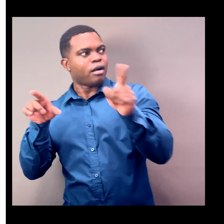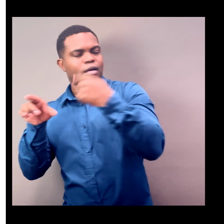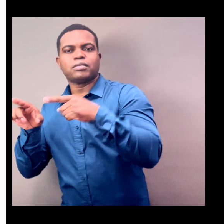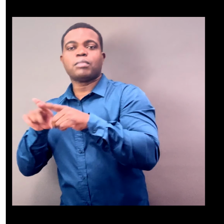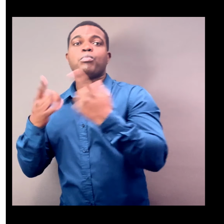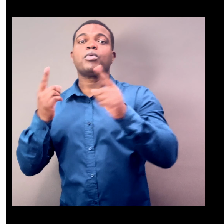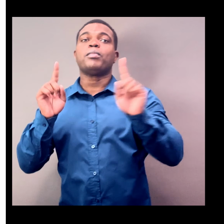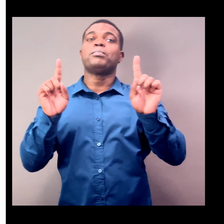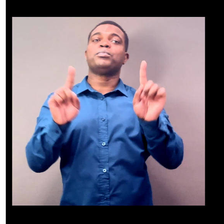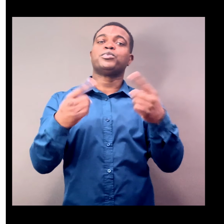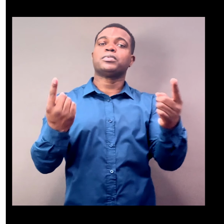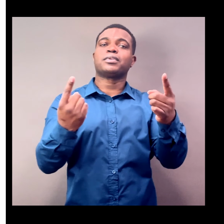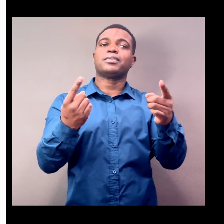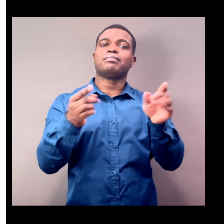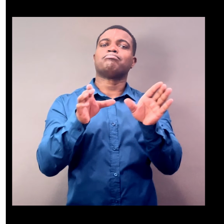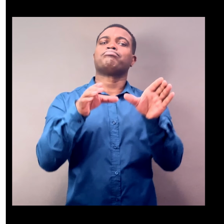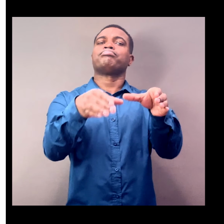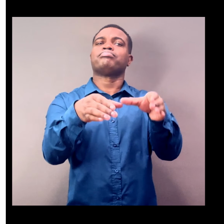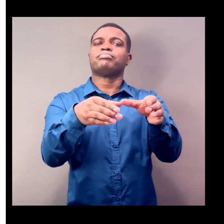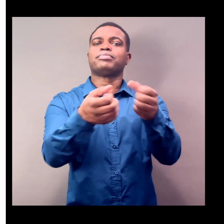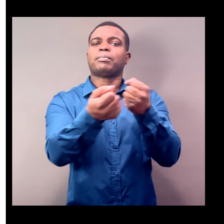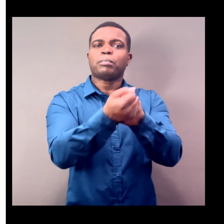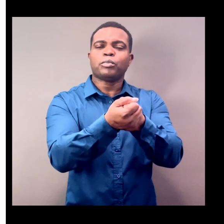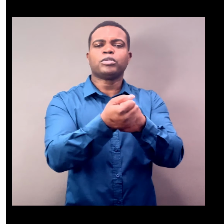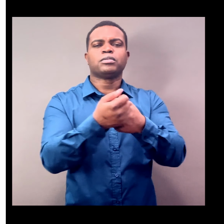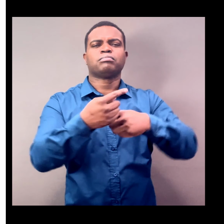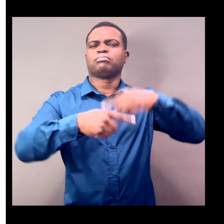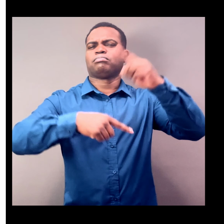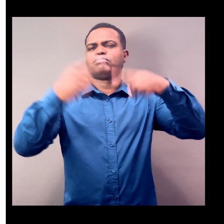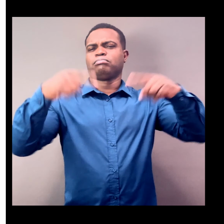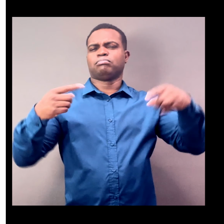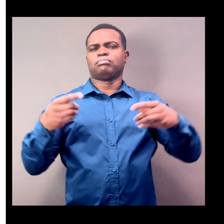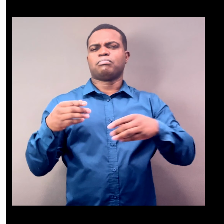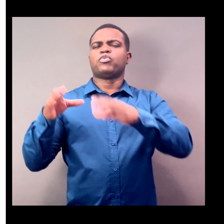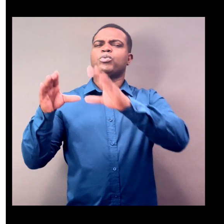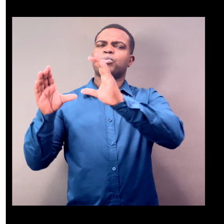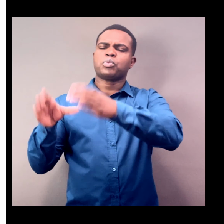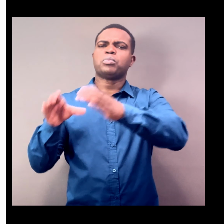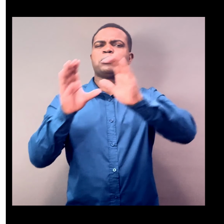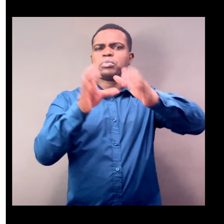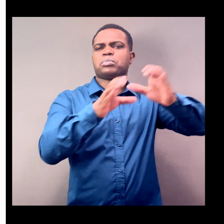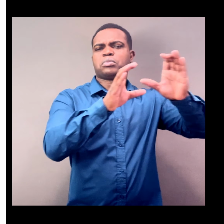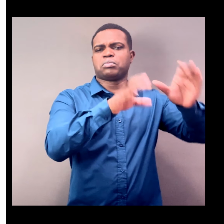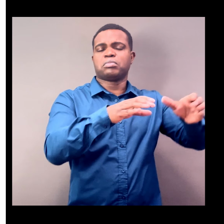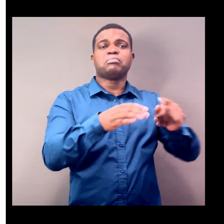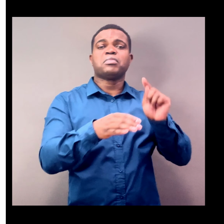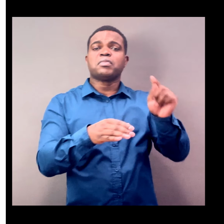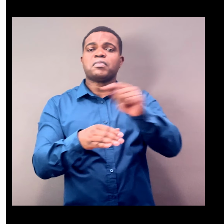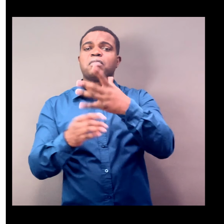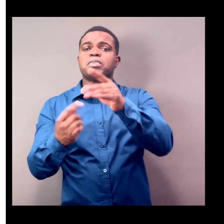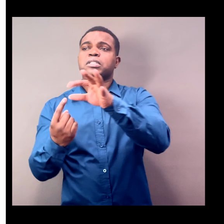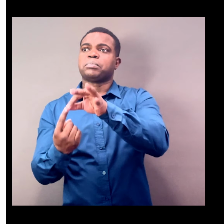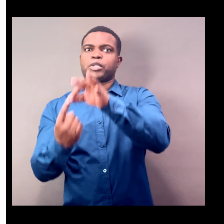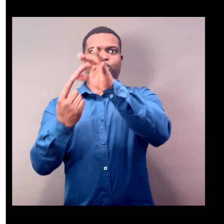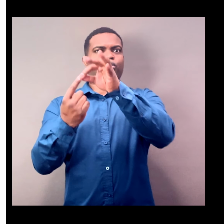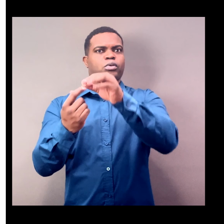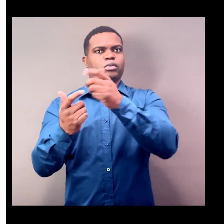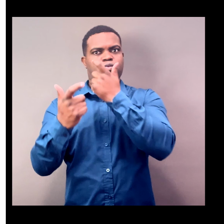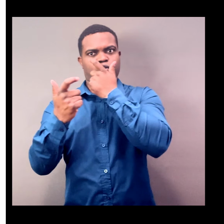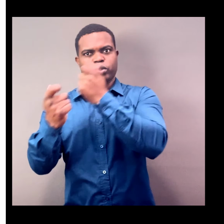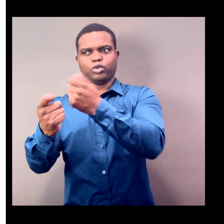club, those are community. So far, they are a group of people with special interest or